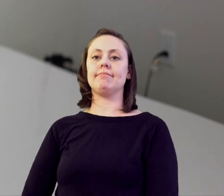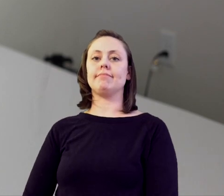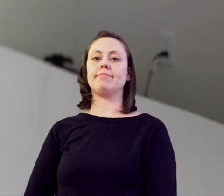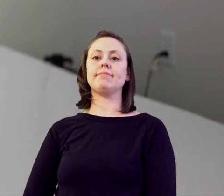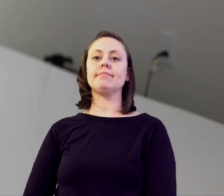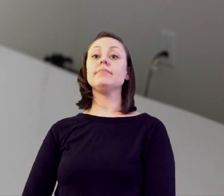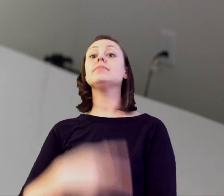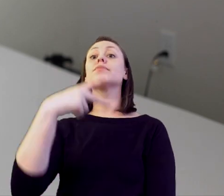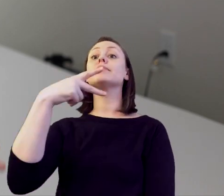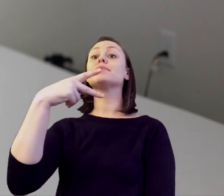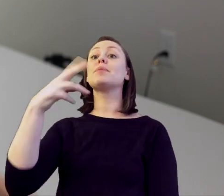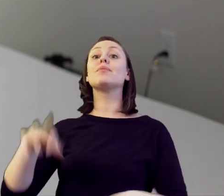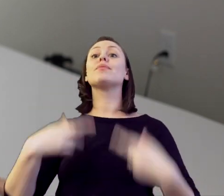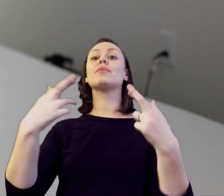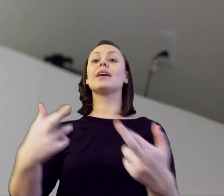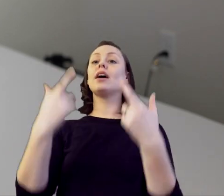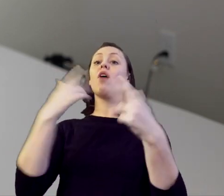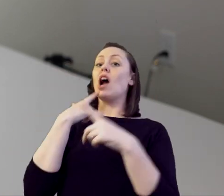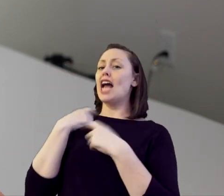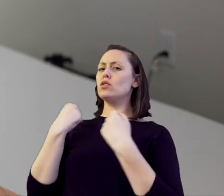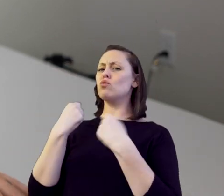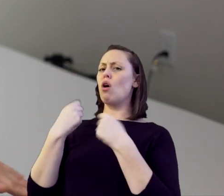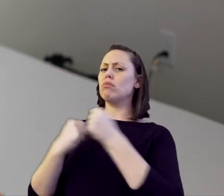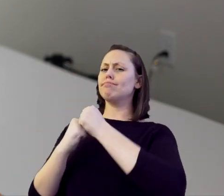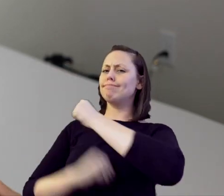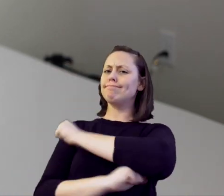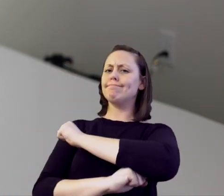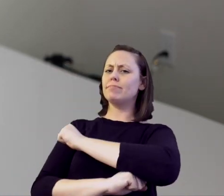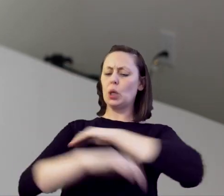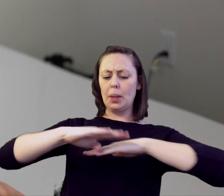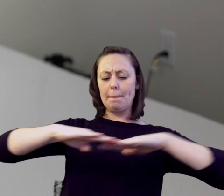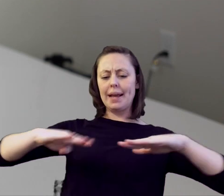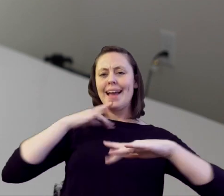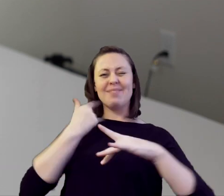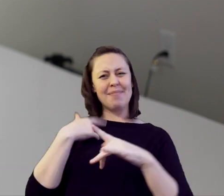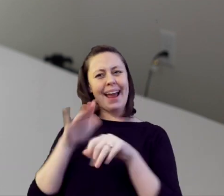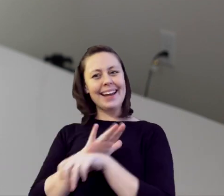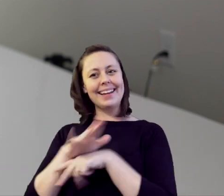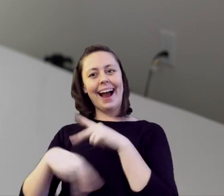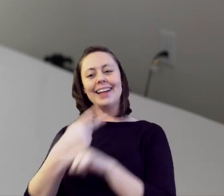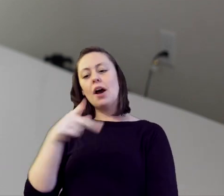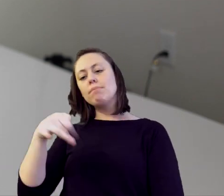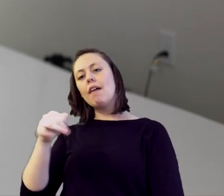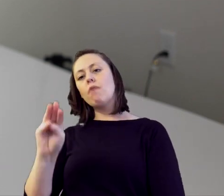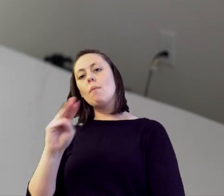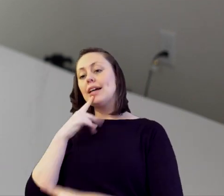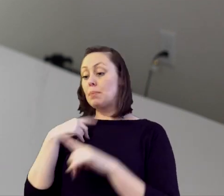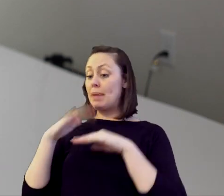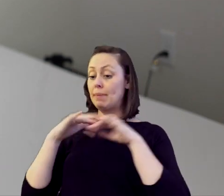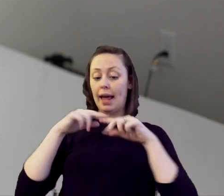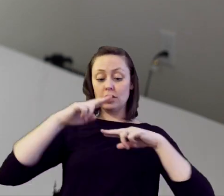Purple does recommend a strong and sturdy base. Just about any platform will work as long as the slats are no more